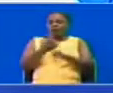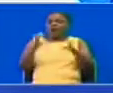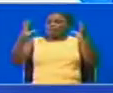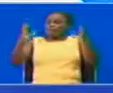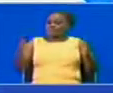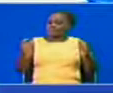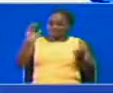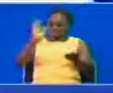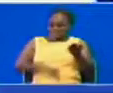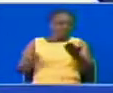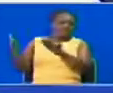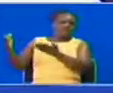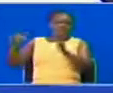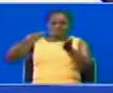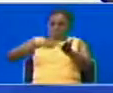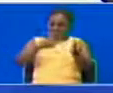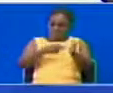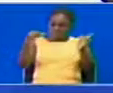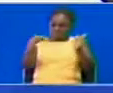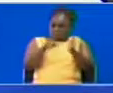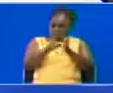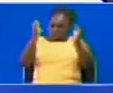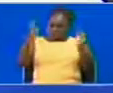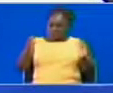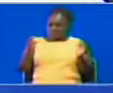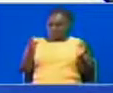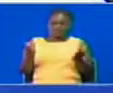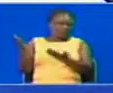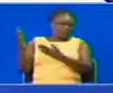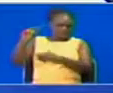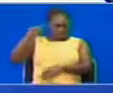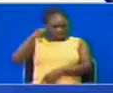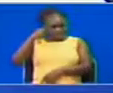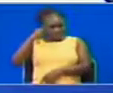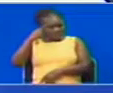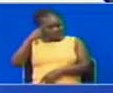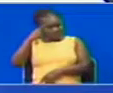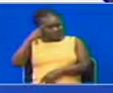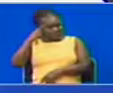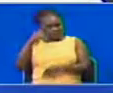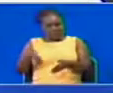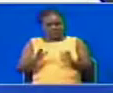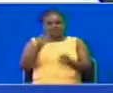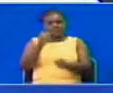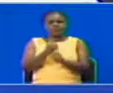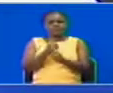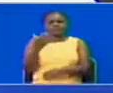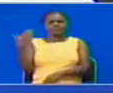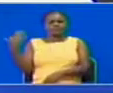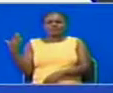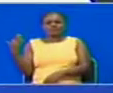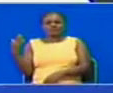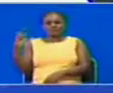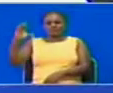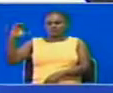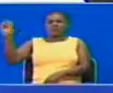this. Yeah. So what do we expect to see in the coming days? And do you think this particular way of doing things that Dr. Fred